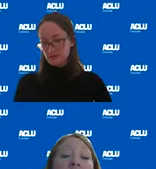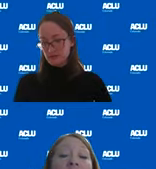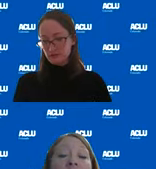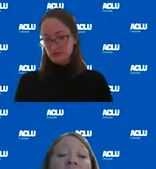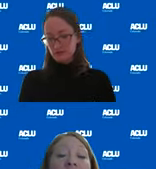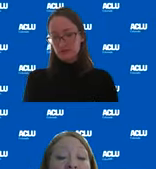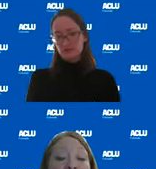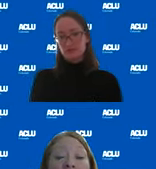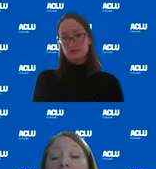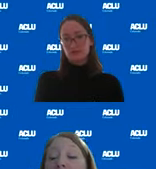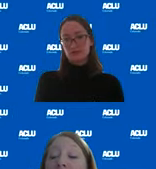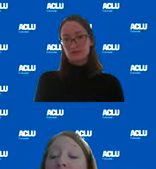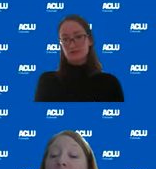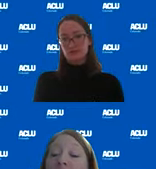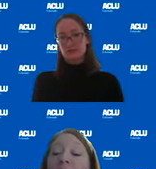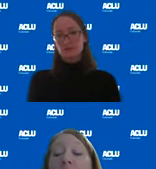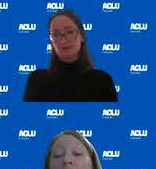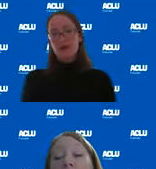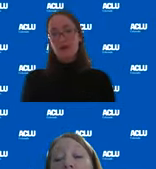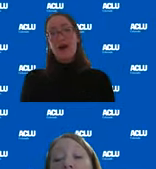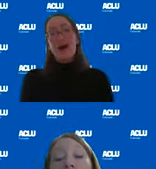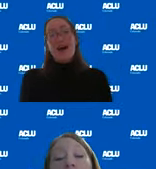And this is from Sin, another great volunteer.